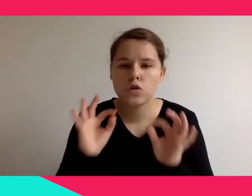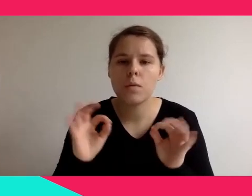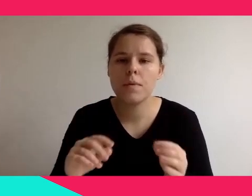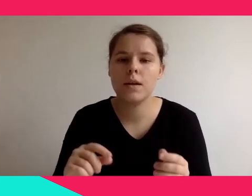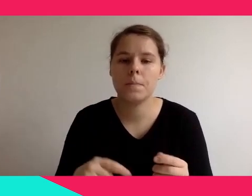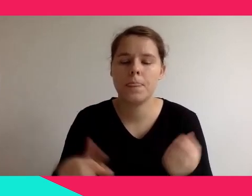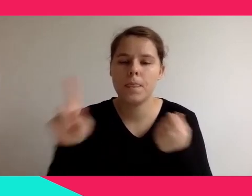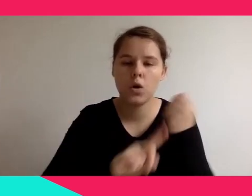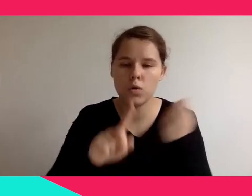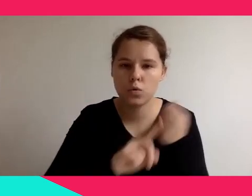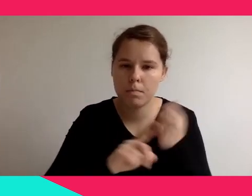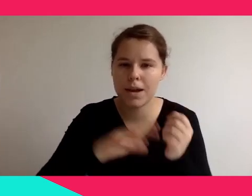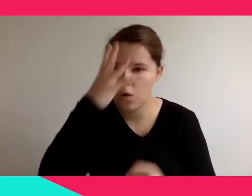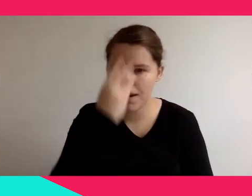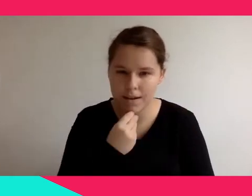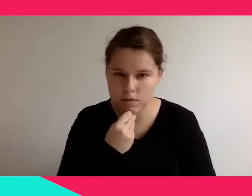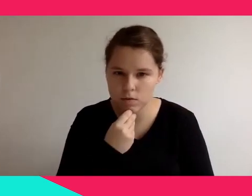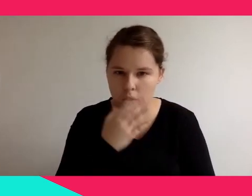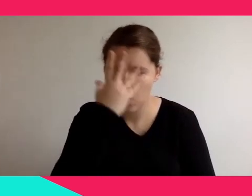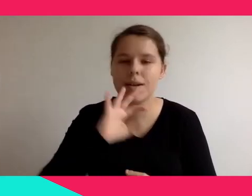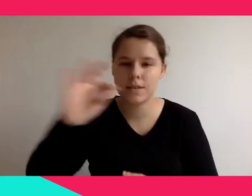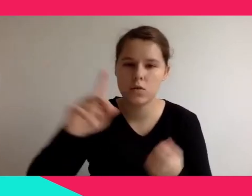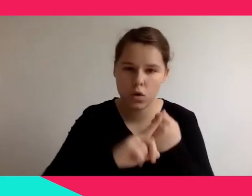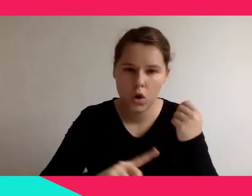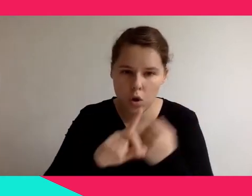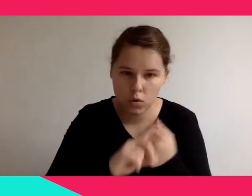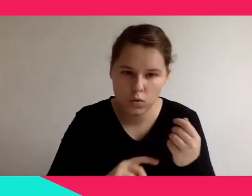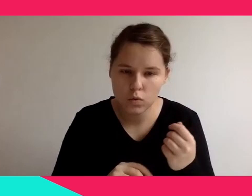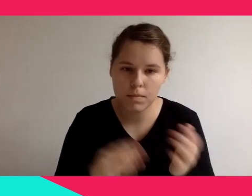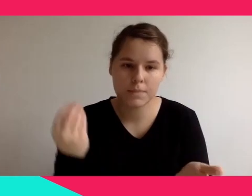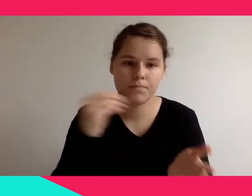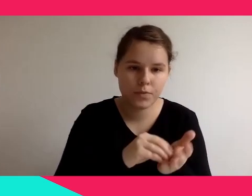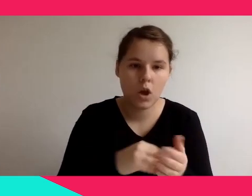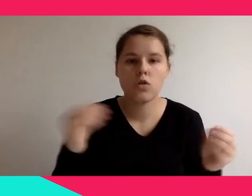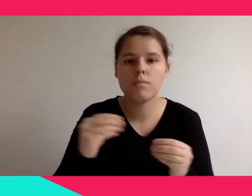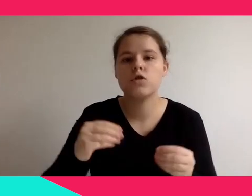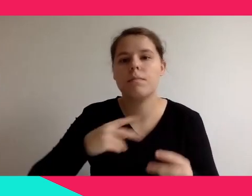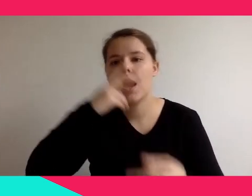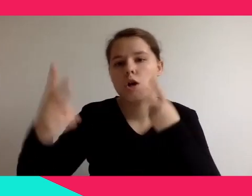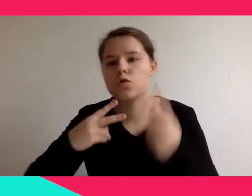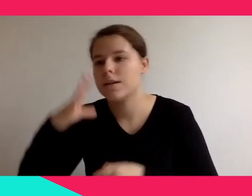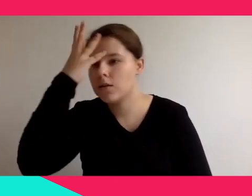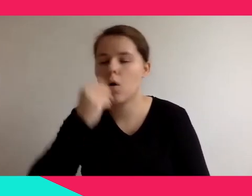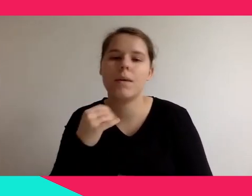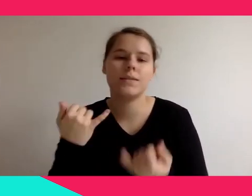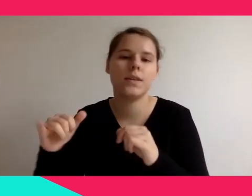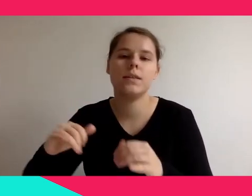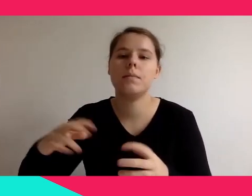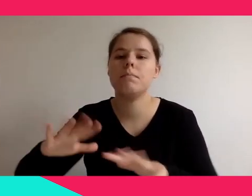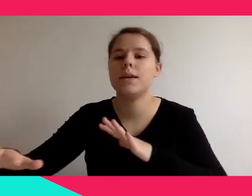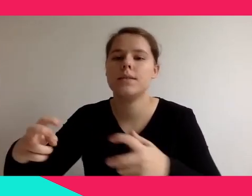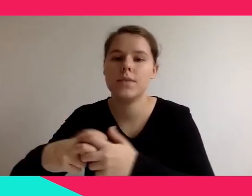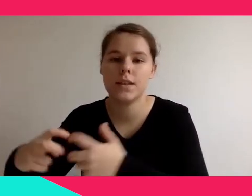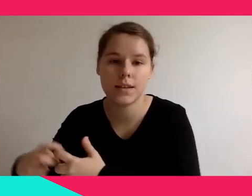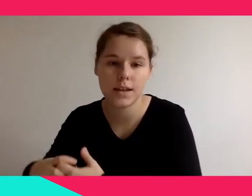in linking our collection to other resources online that could help us annotate and explain our collections a